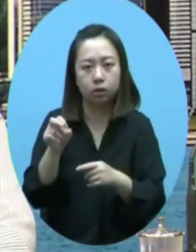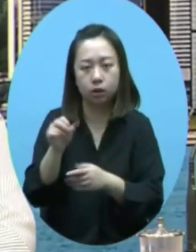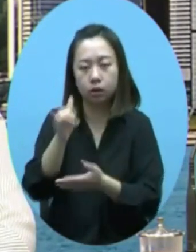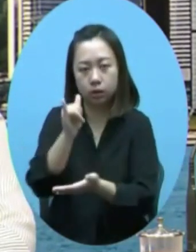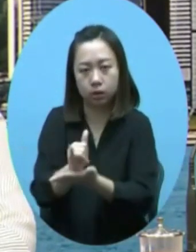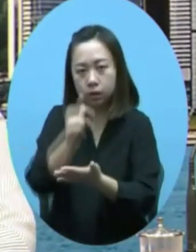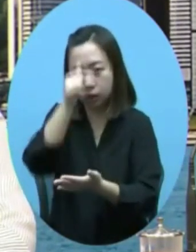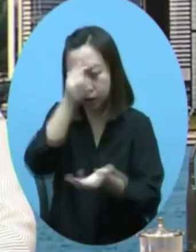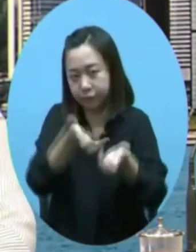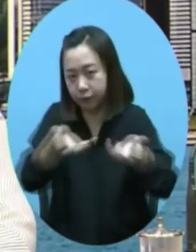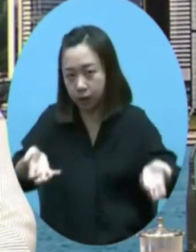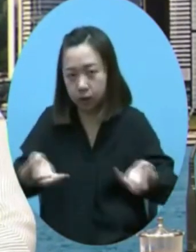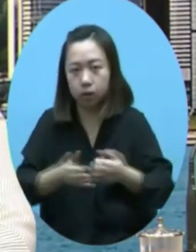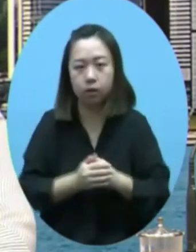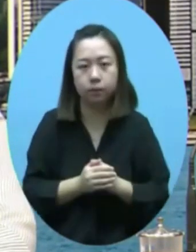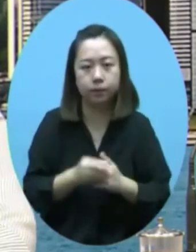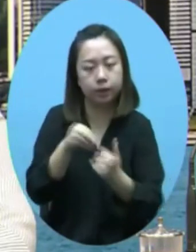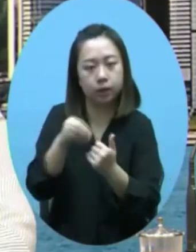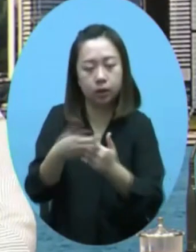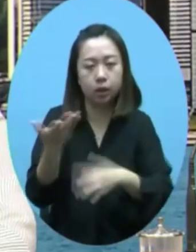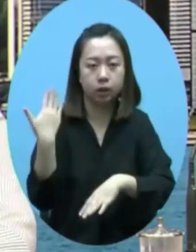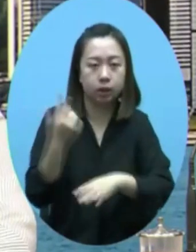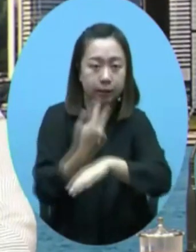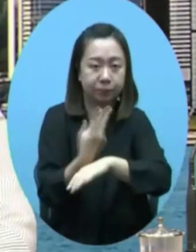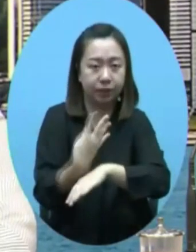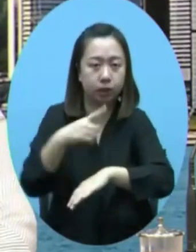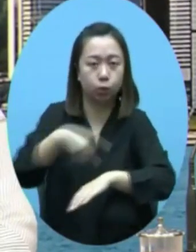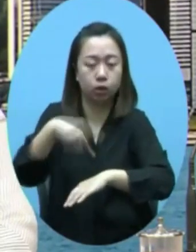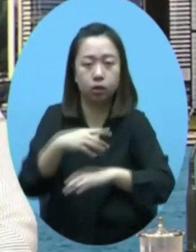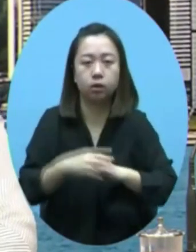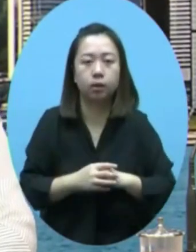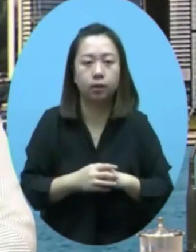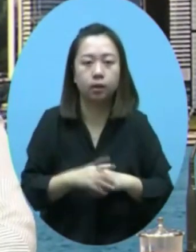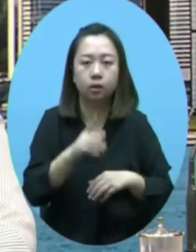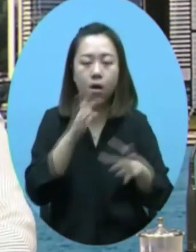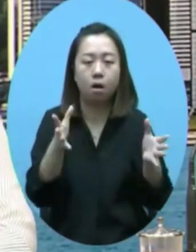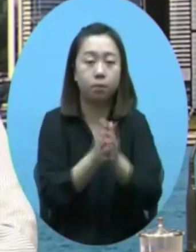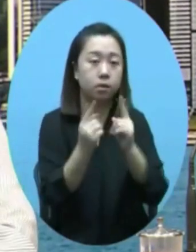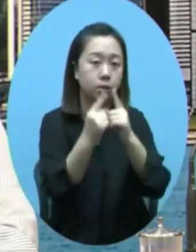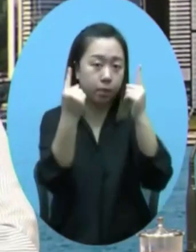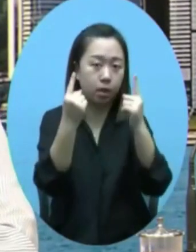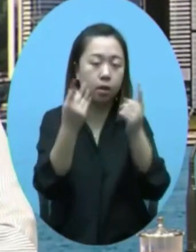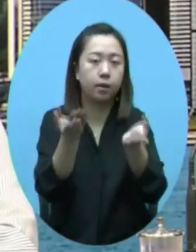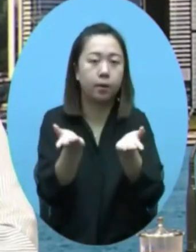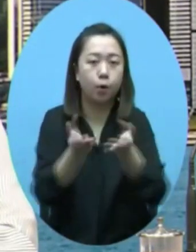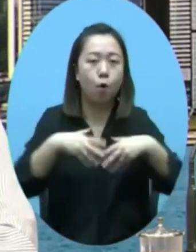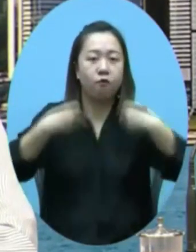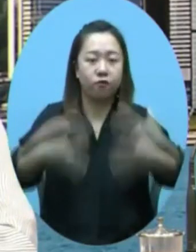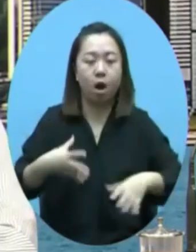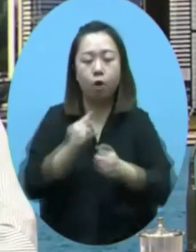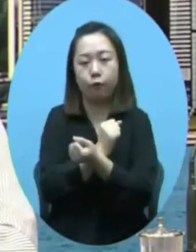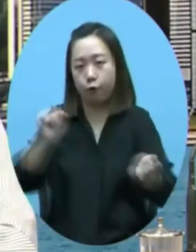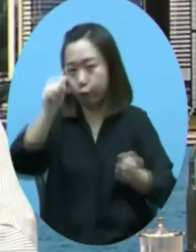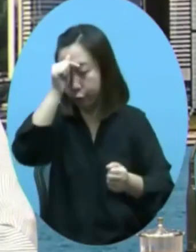still receiving treatment at hospitals and being isolated. In the past 24 hours, 11 confirmed patients